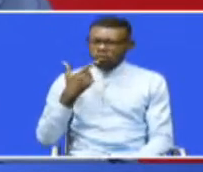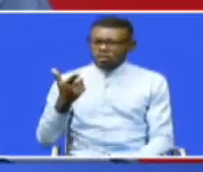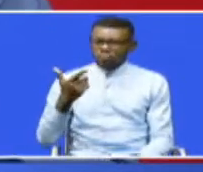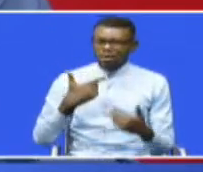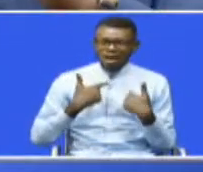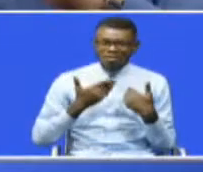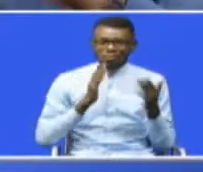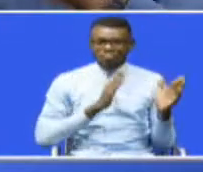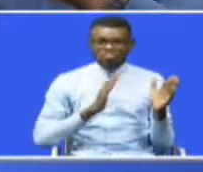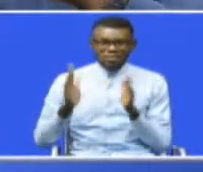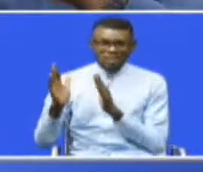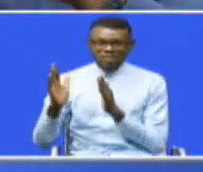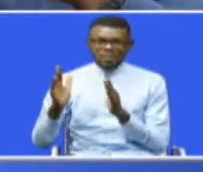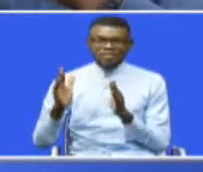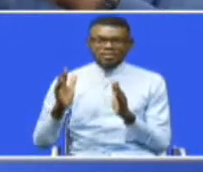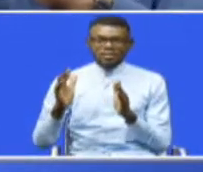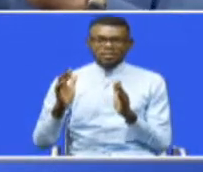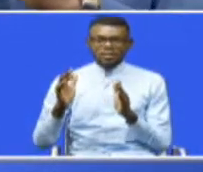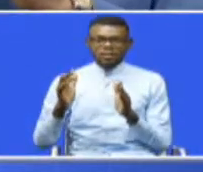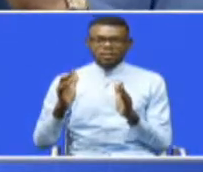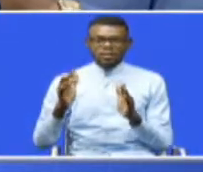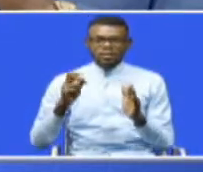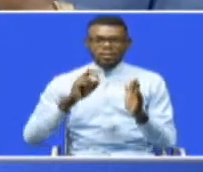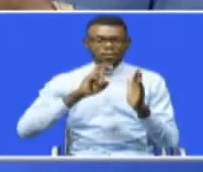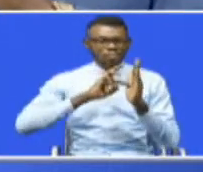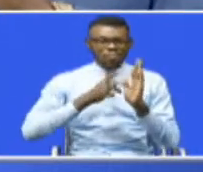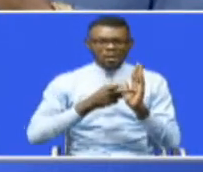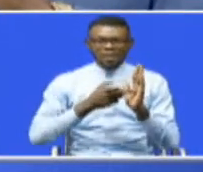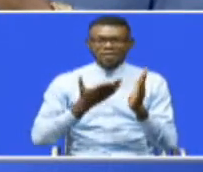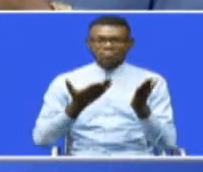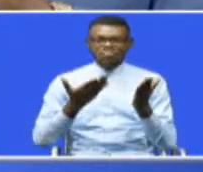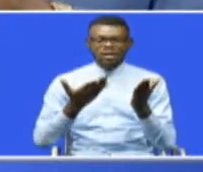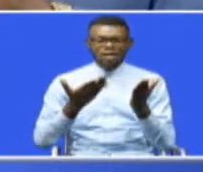strategy that involves, really ensuring that